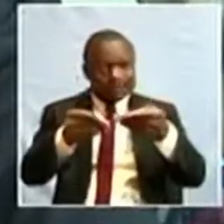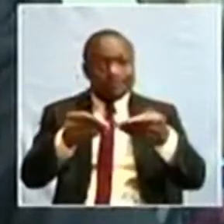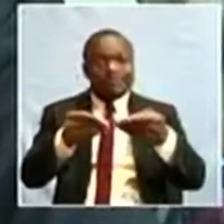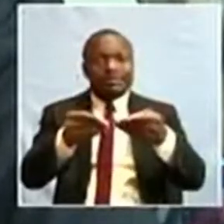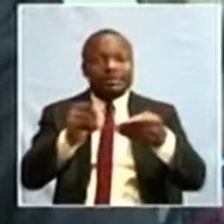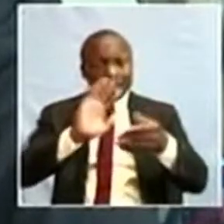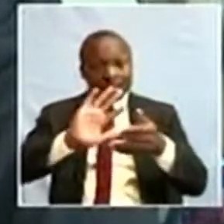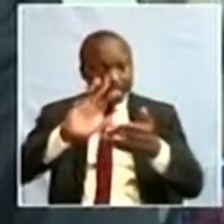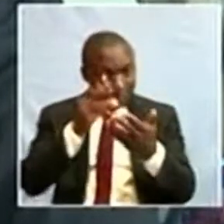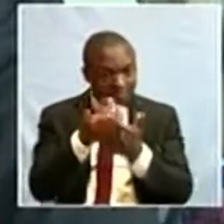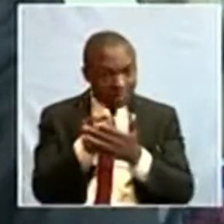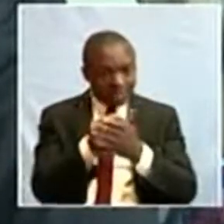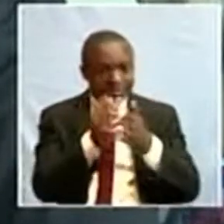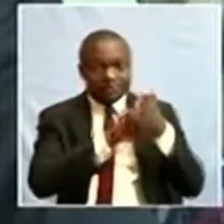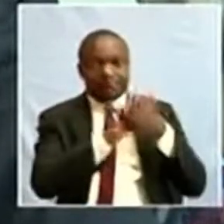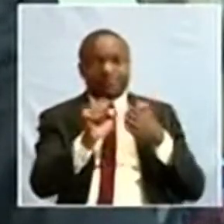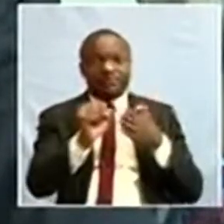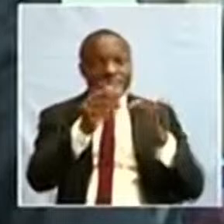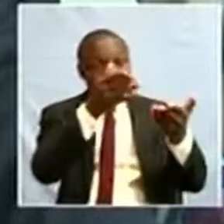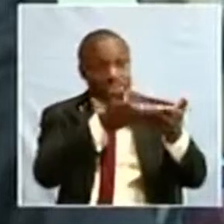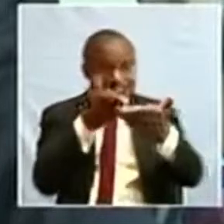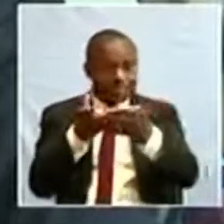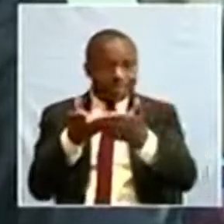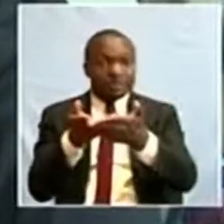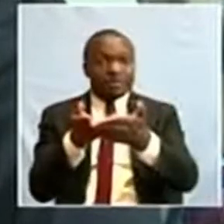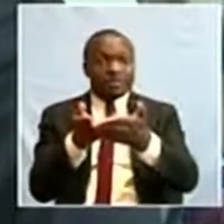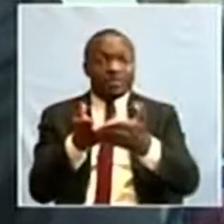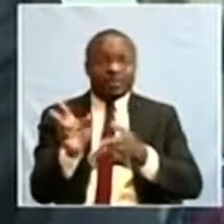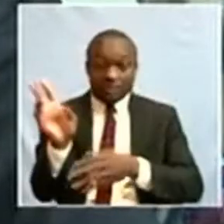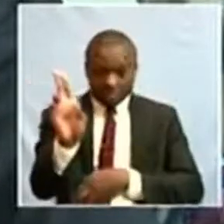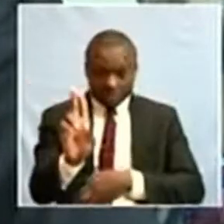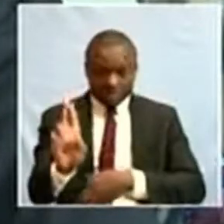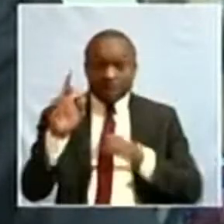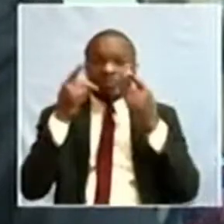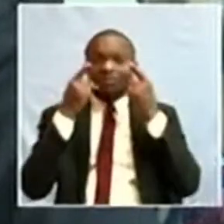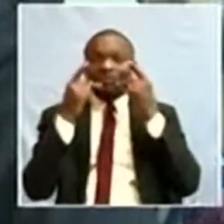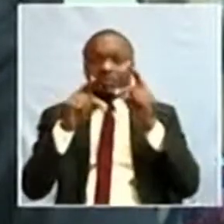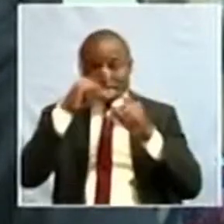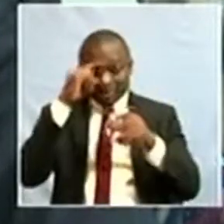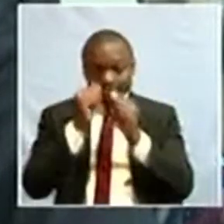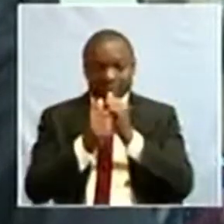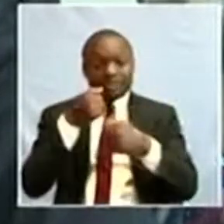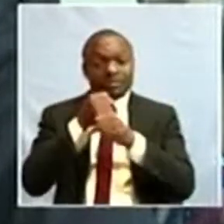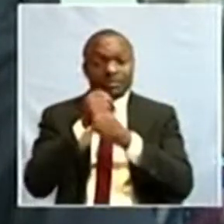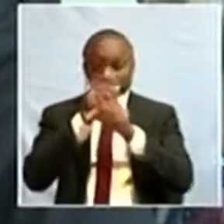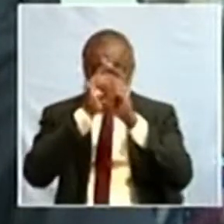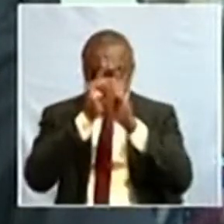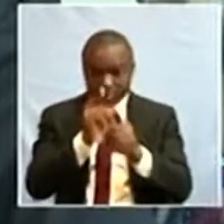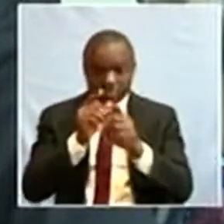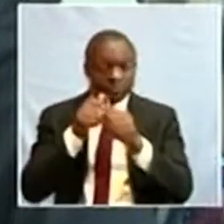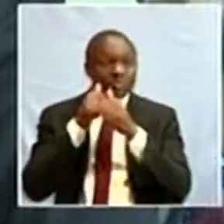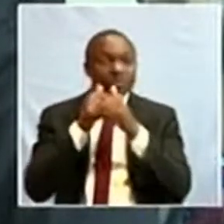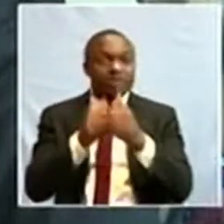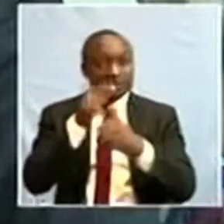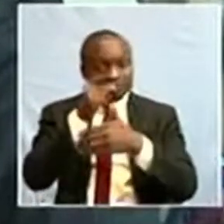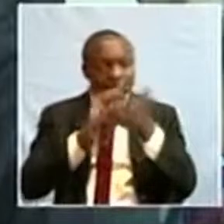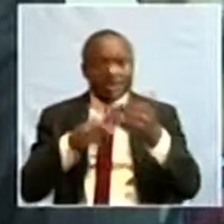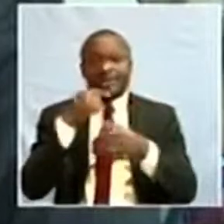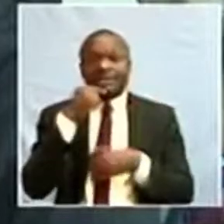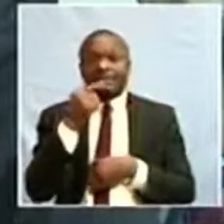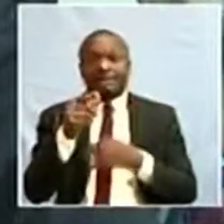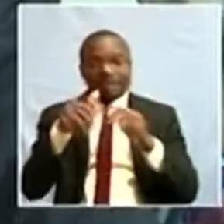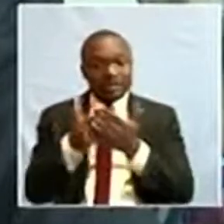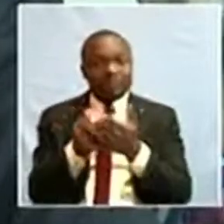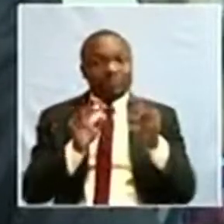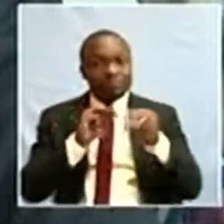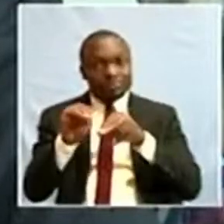their financial statements and these are being consumed by the public, because you're going to make decision based on what they're saying, how